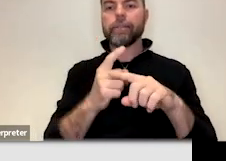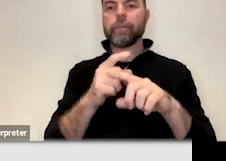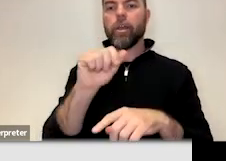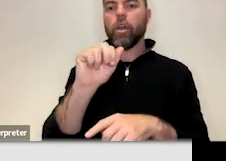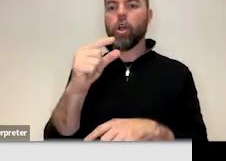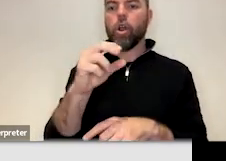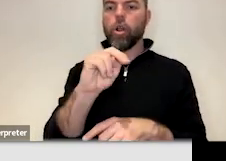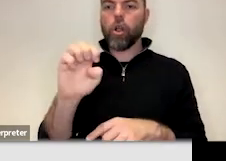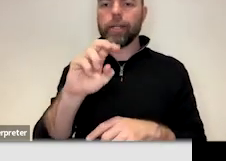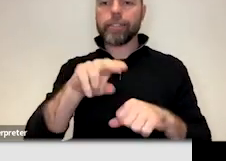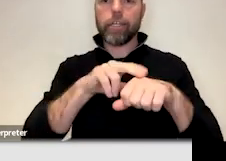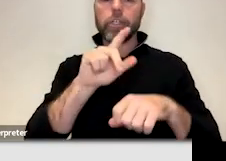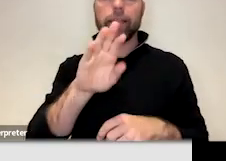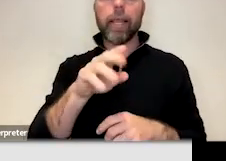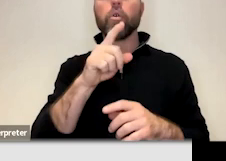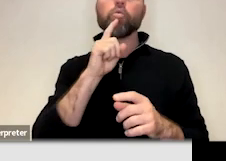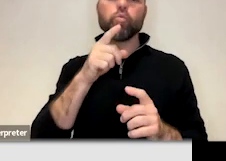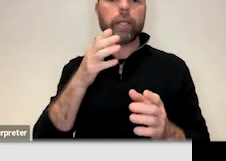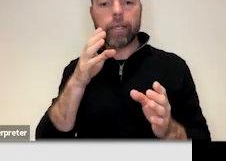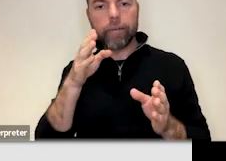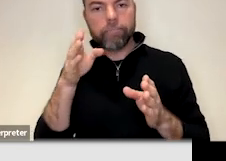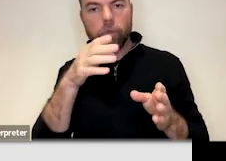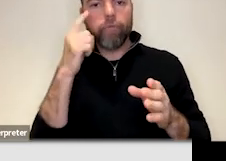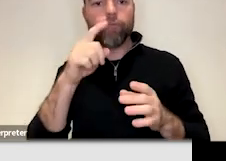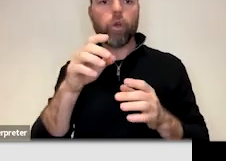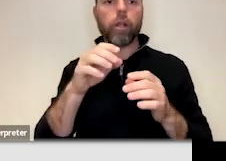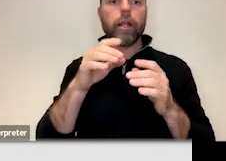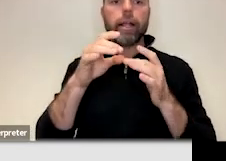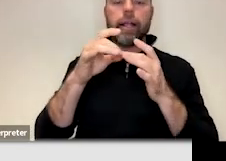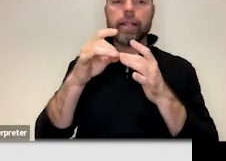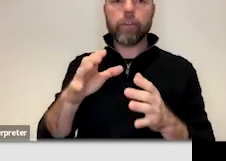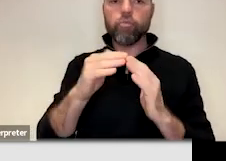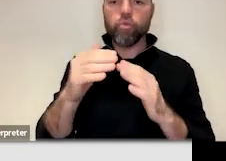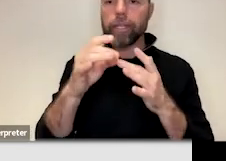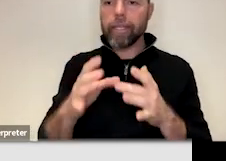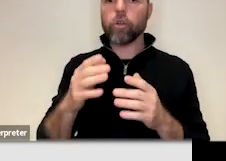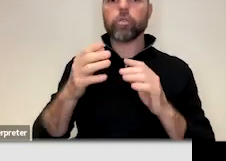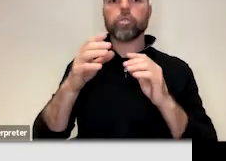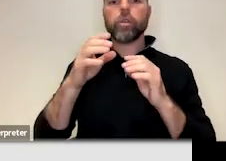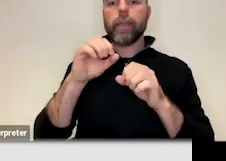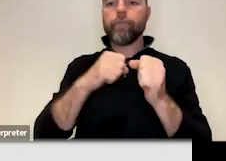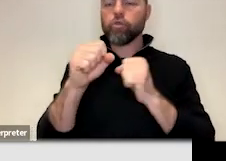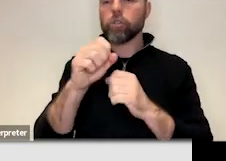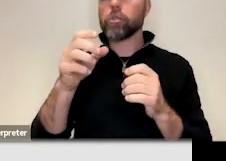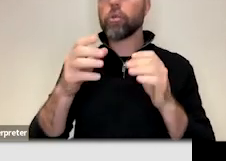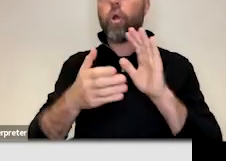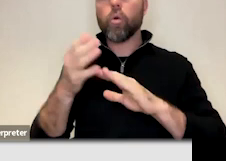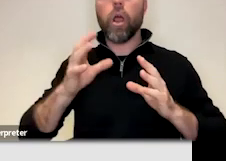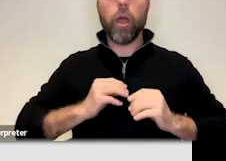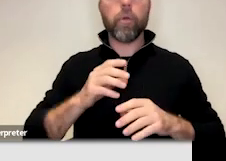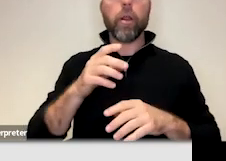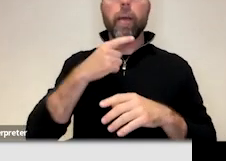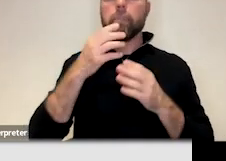geared towards community leaders, infrastructure managers, owners and operators, emergency managers, and public officials